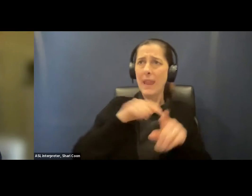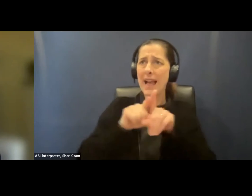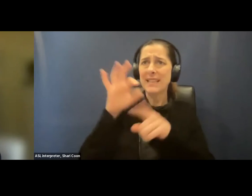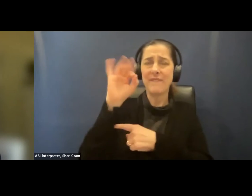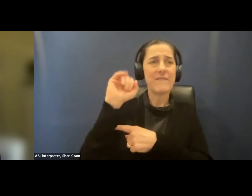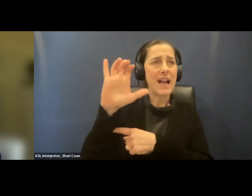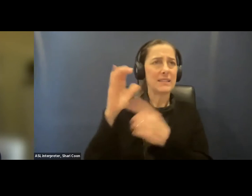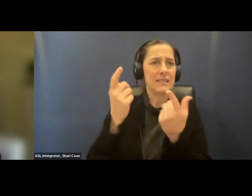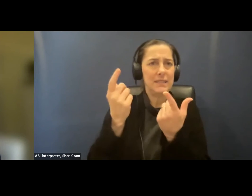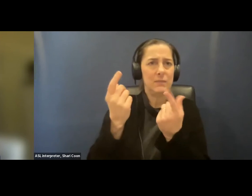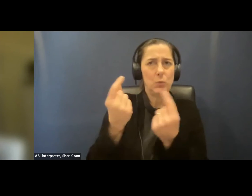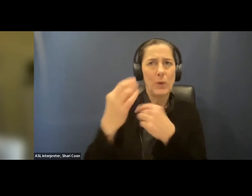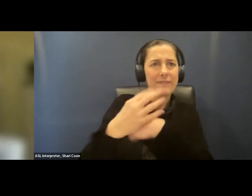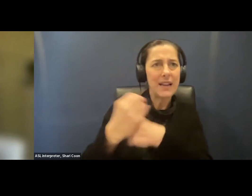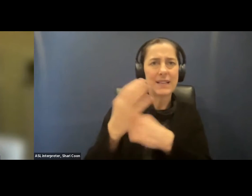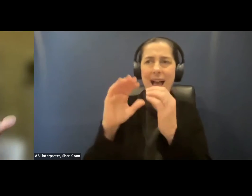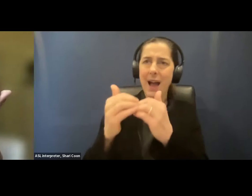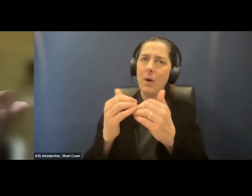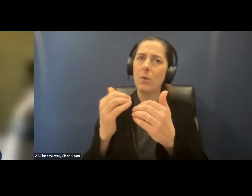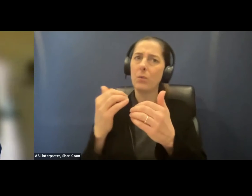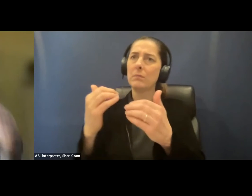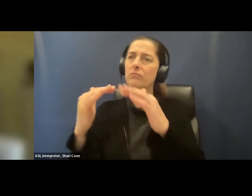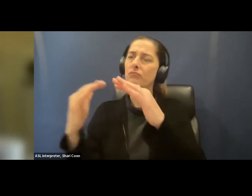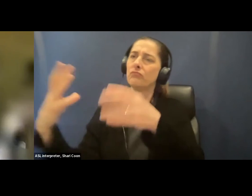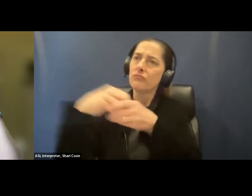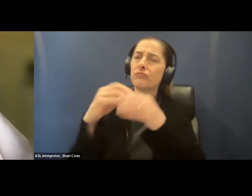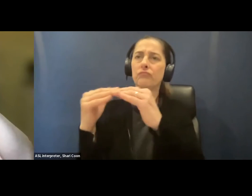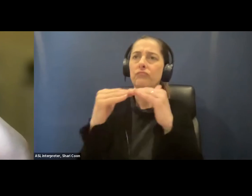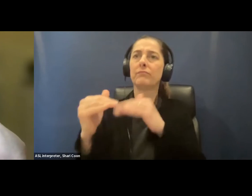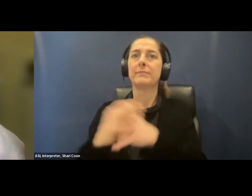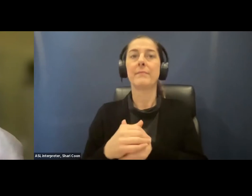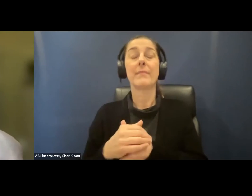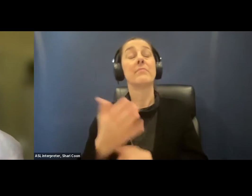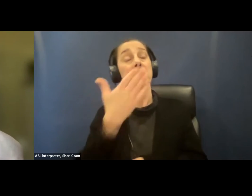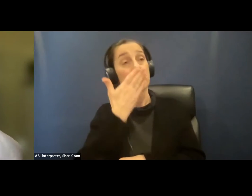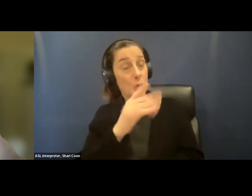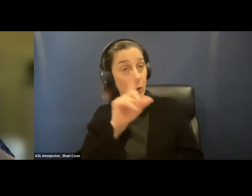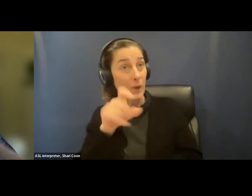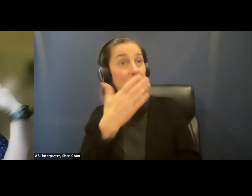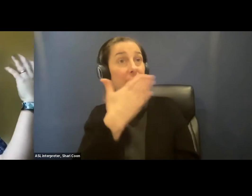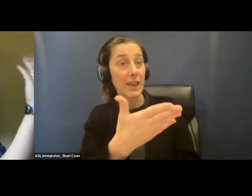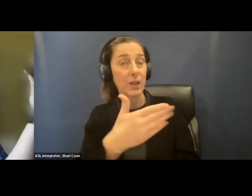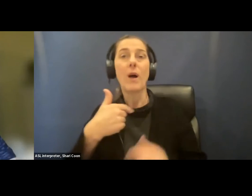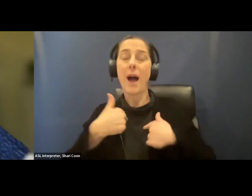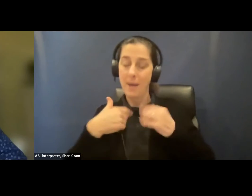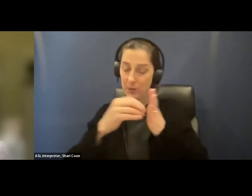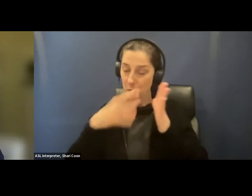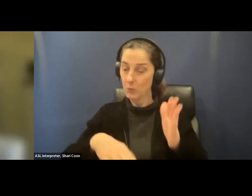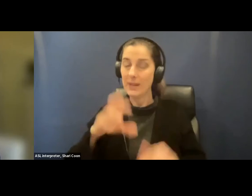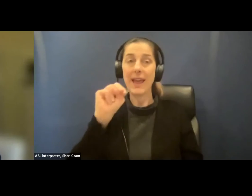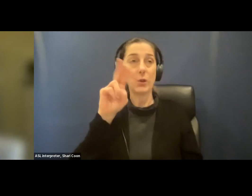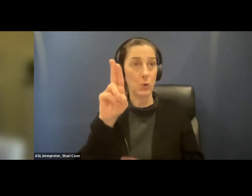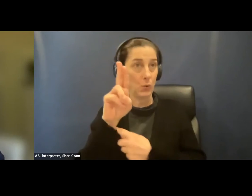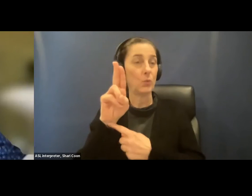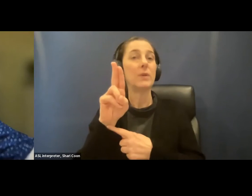question. You know, I know at Northeastern, because I'm a student there, it is mandatory that you